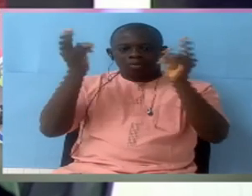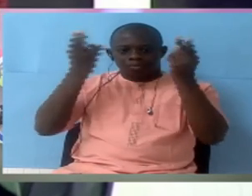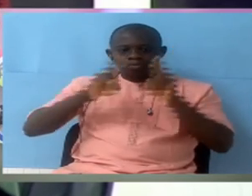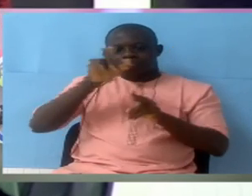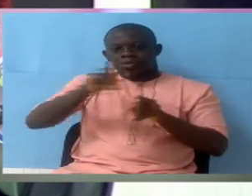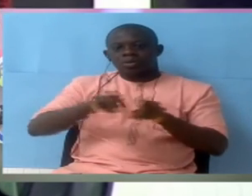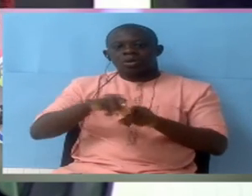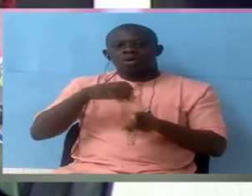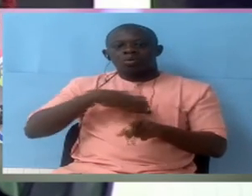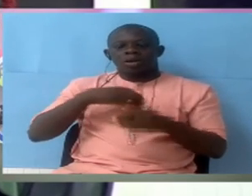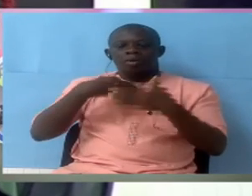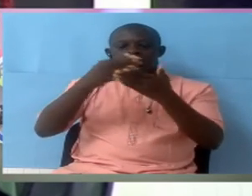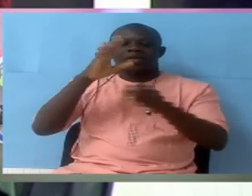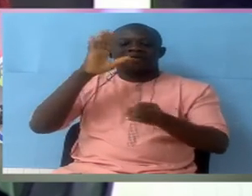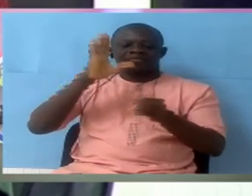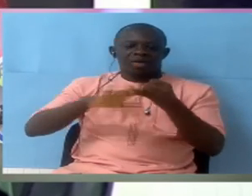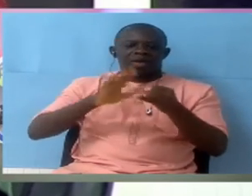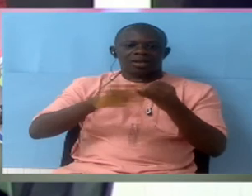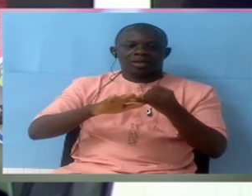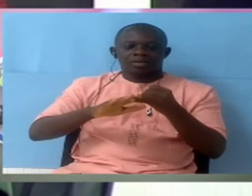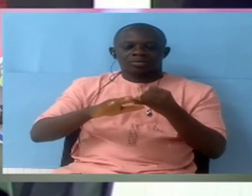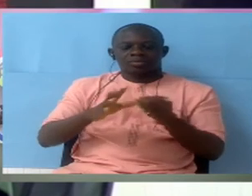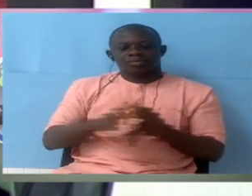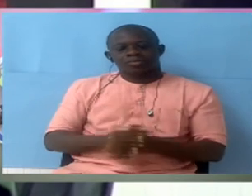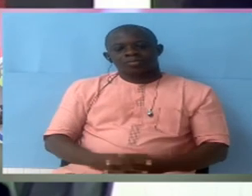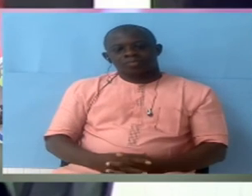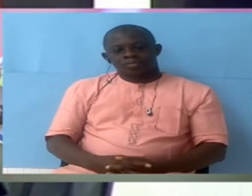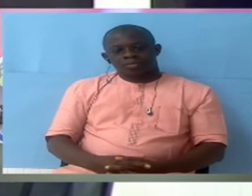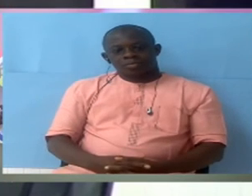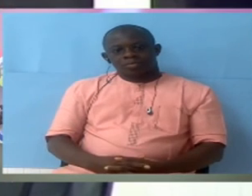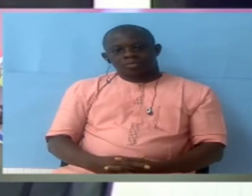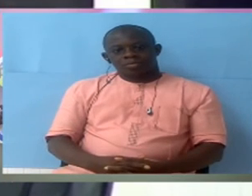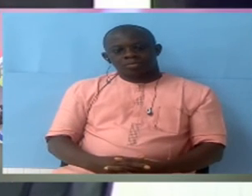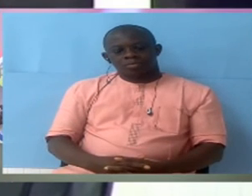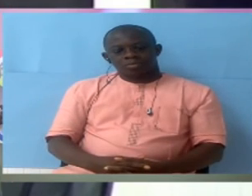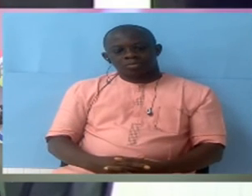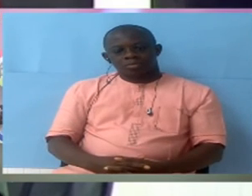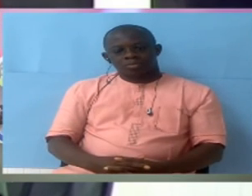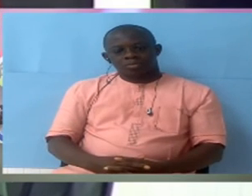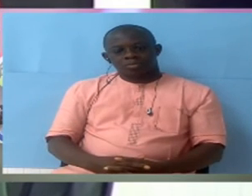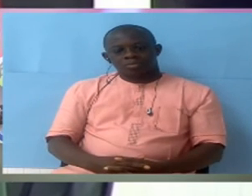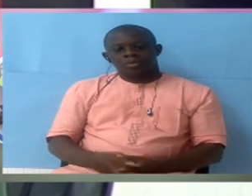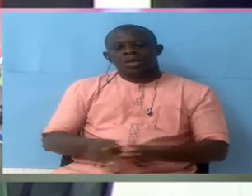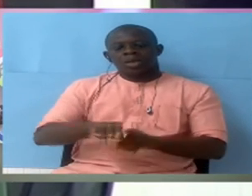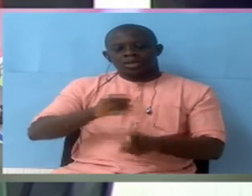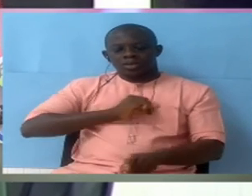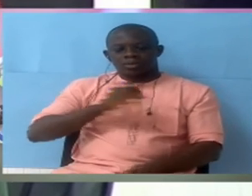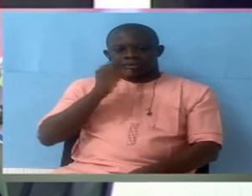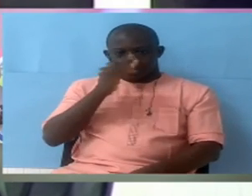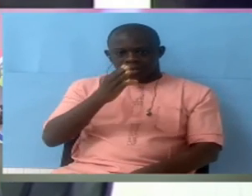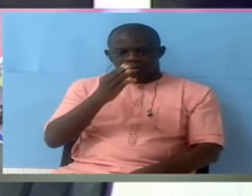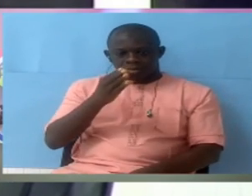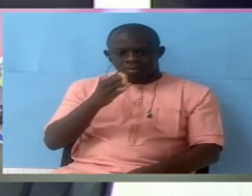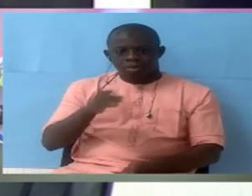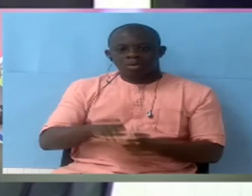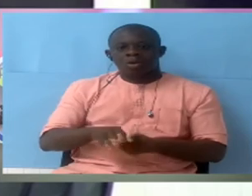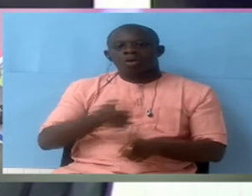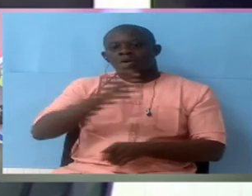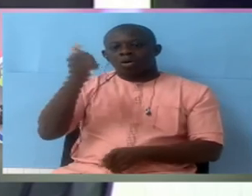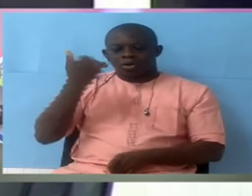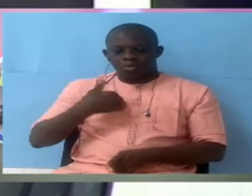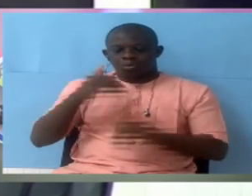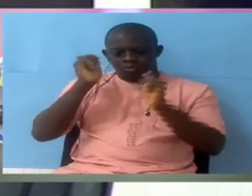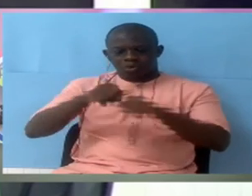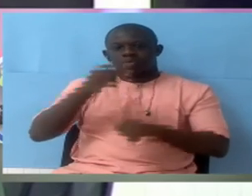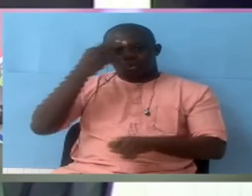judgment, bala atte kat bi don dogal atem, he said waxna ne that some will go